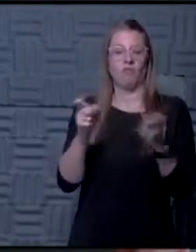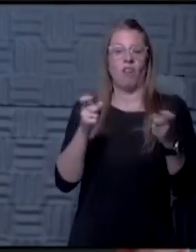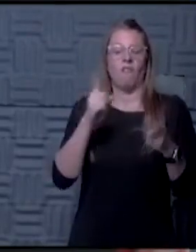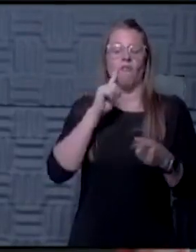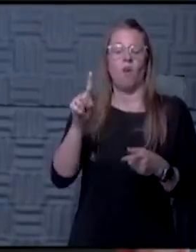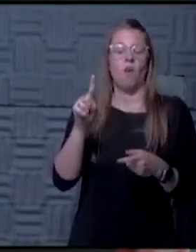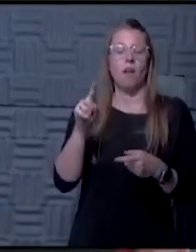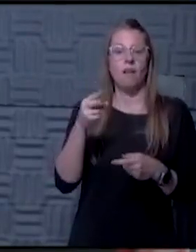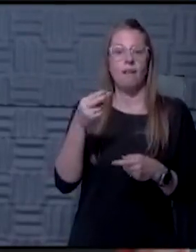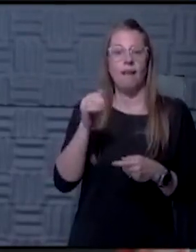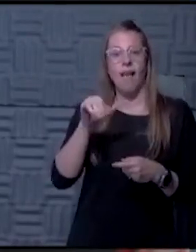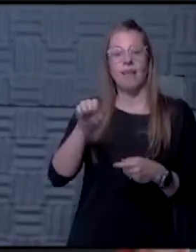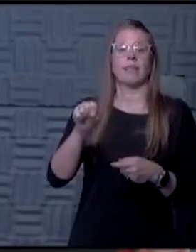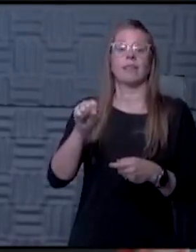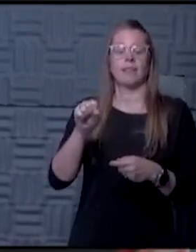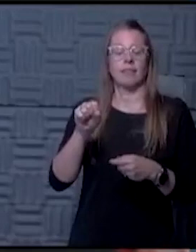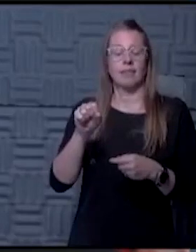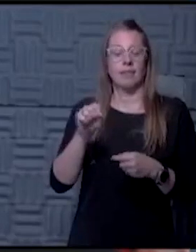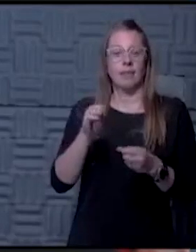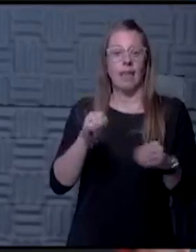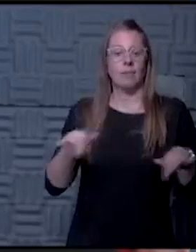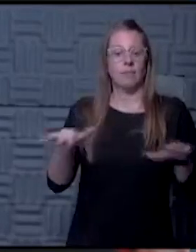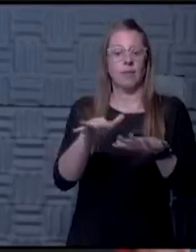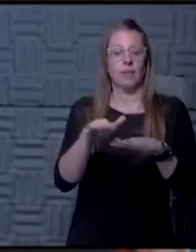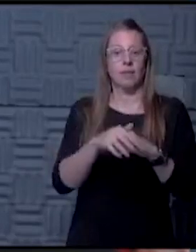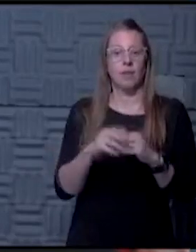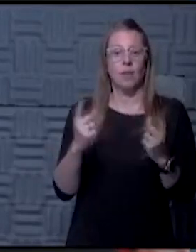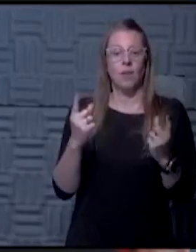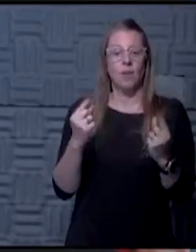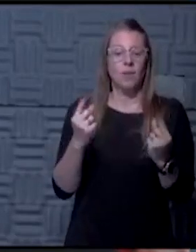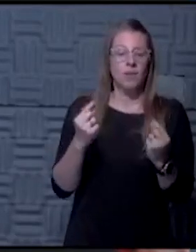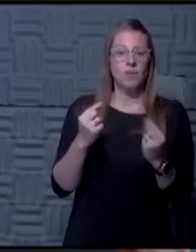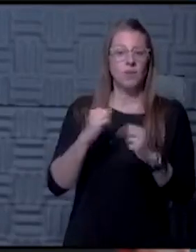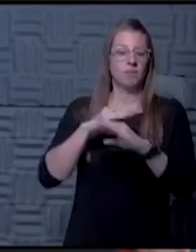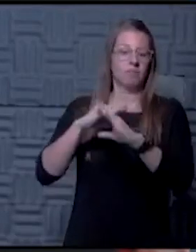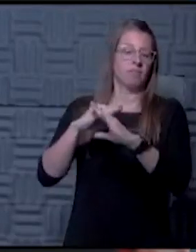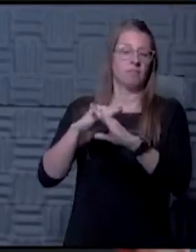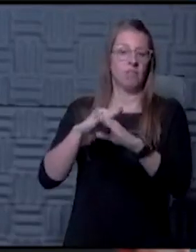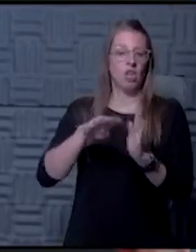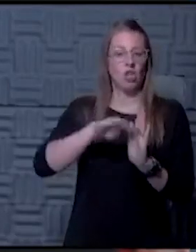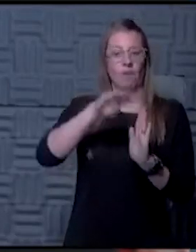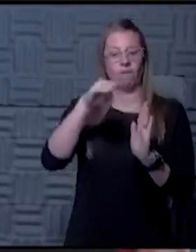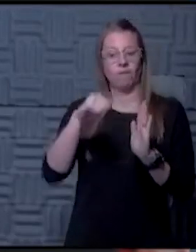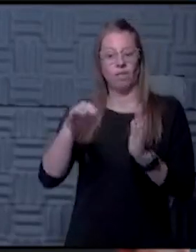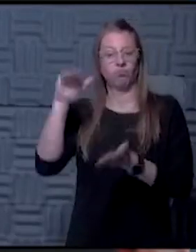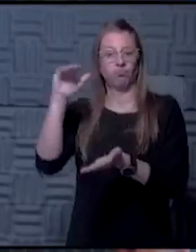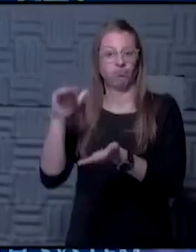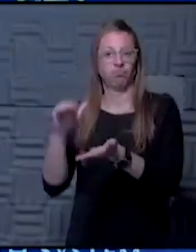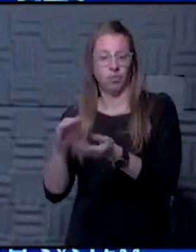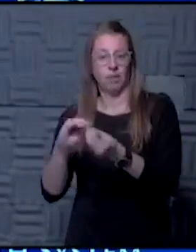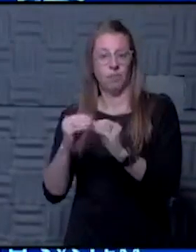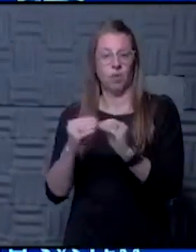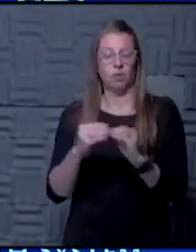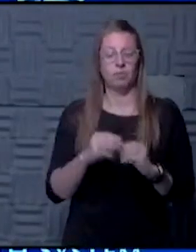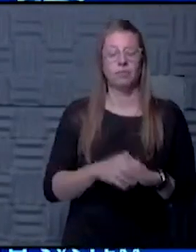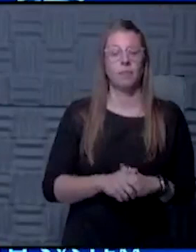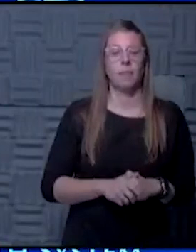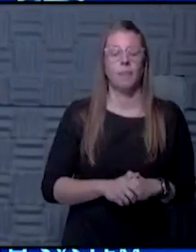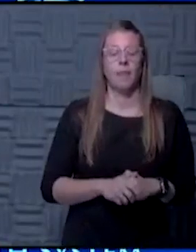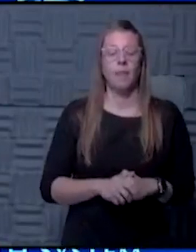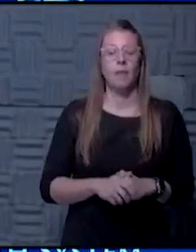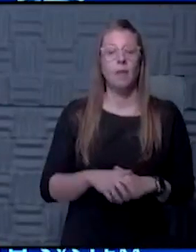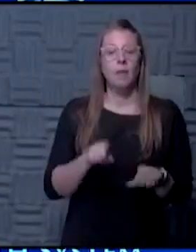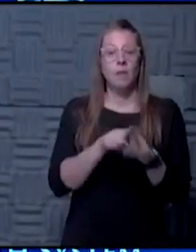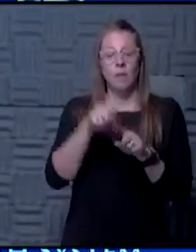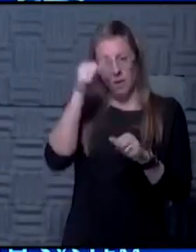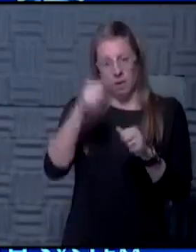about the virus spread there and what the community can do to blunt that curve there. Listen, please